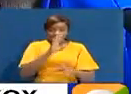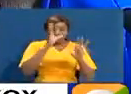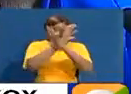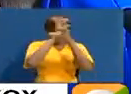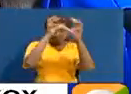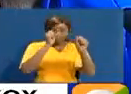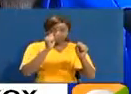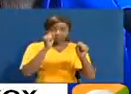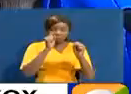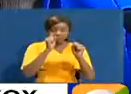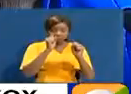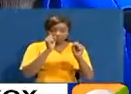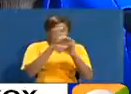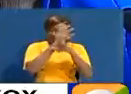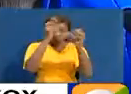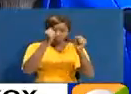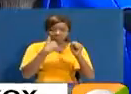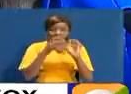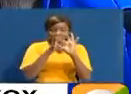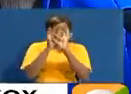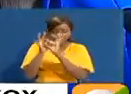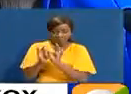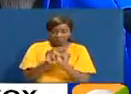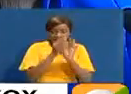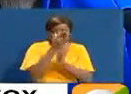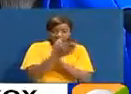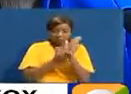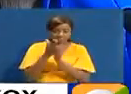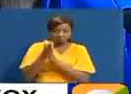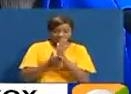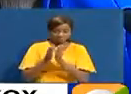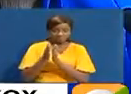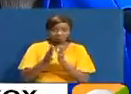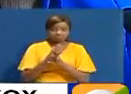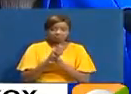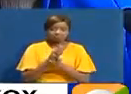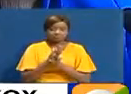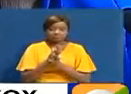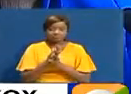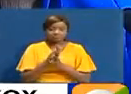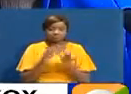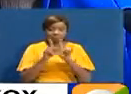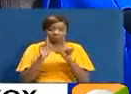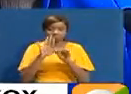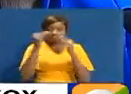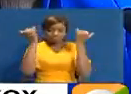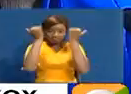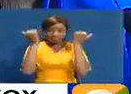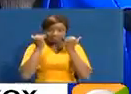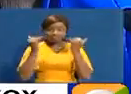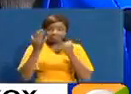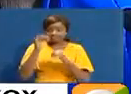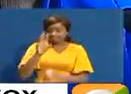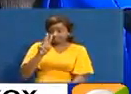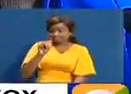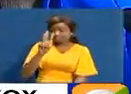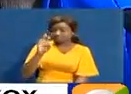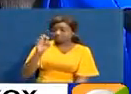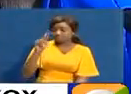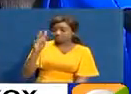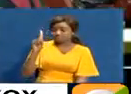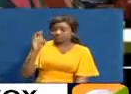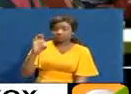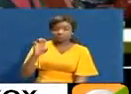in, approving before the appointment, but also with the courts, because Mwende Mwinzi did go to court on